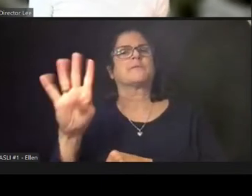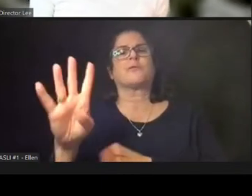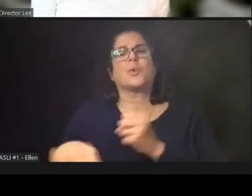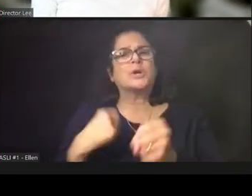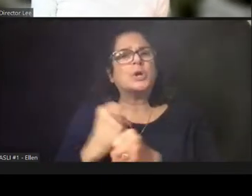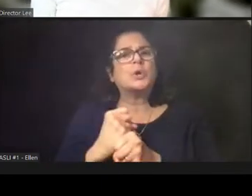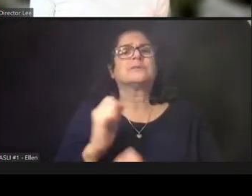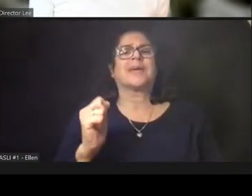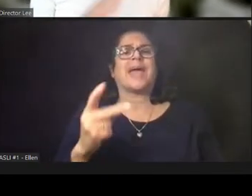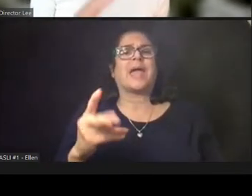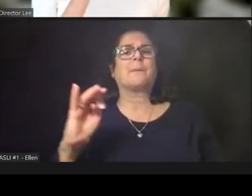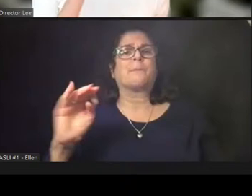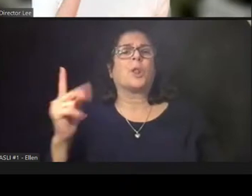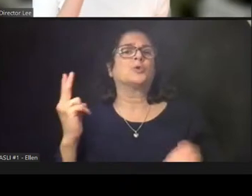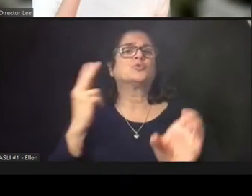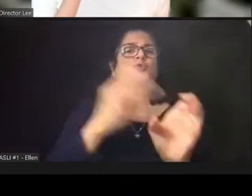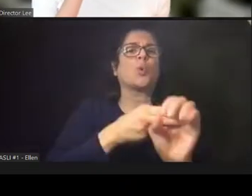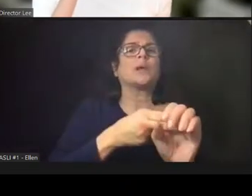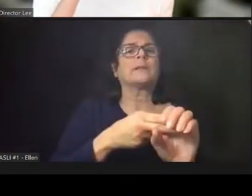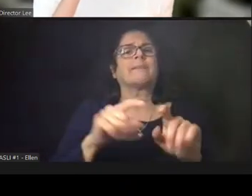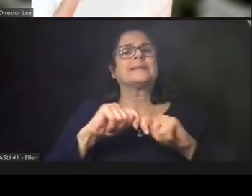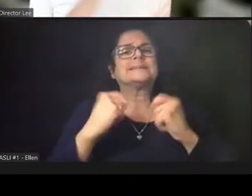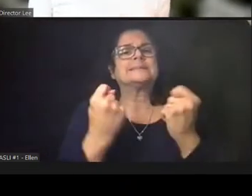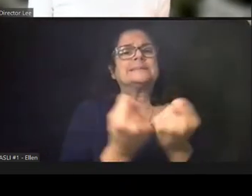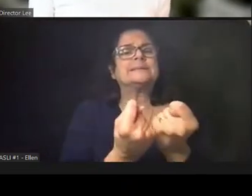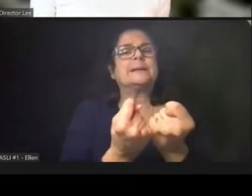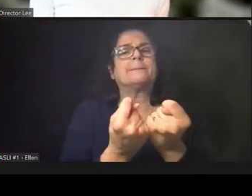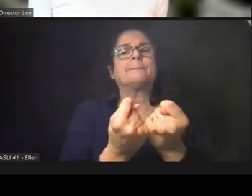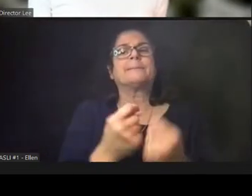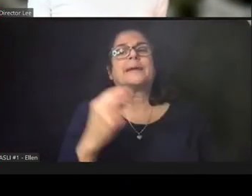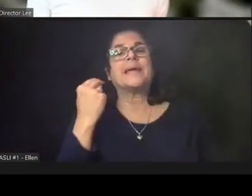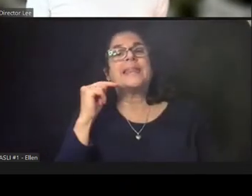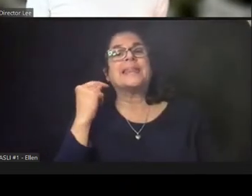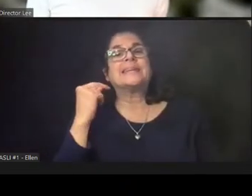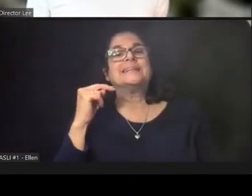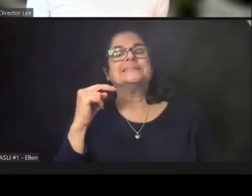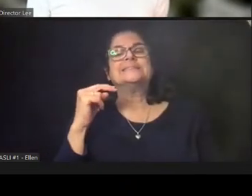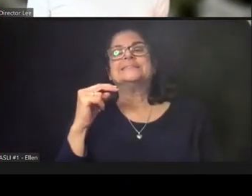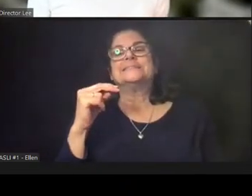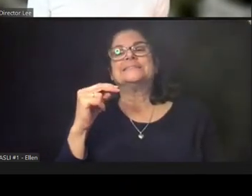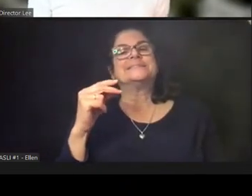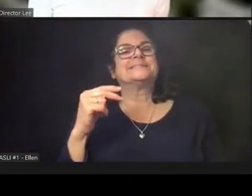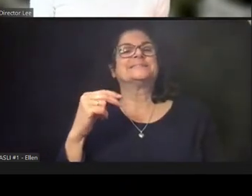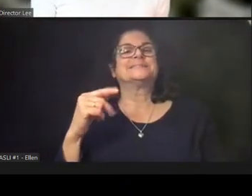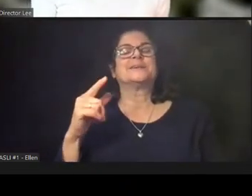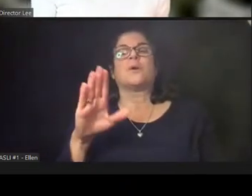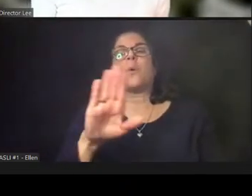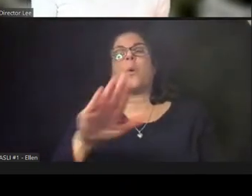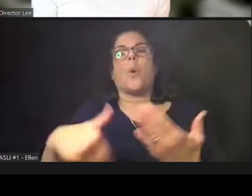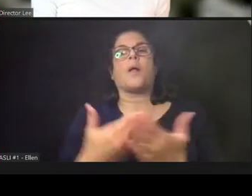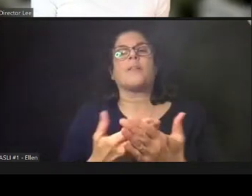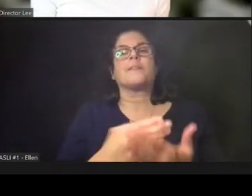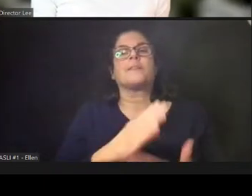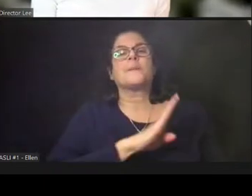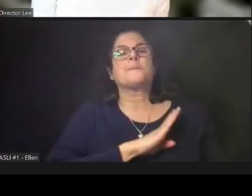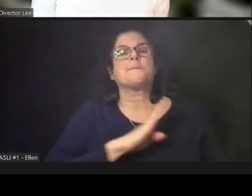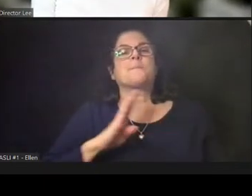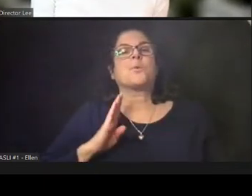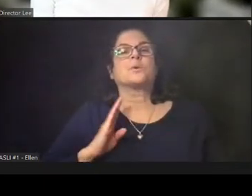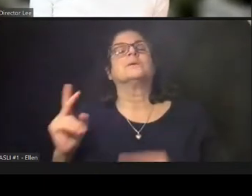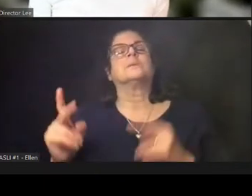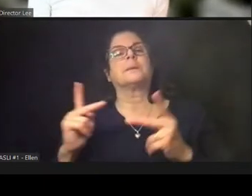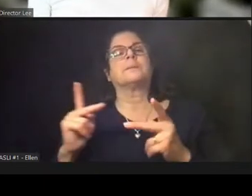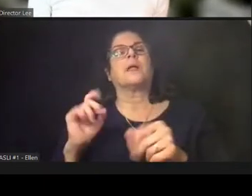joined that team, and Denise, I think I have to put in there as well because of all the board stuff, people I worked with